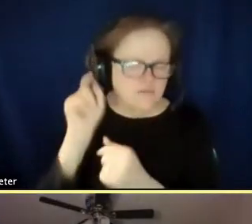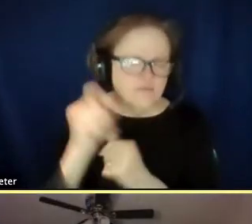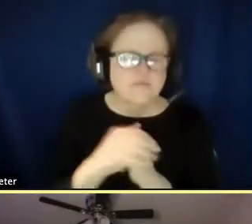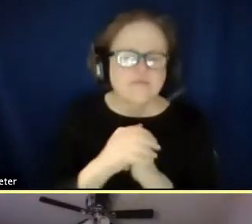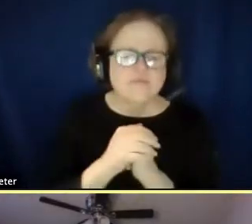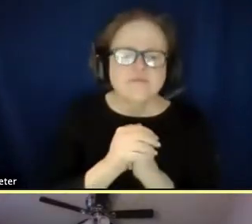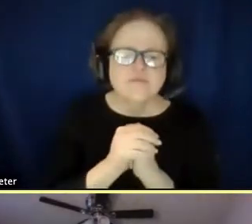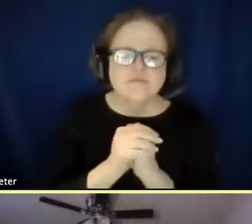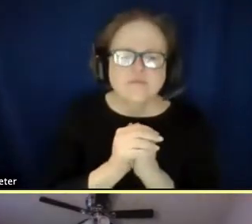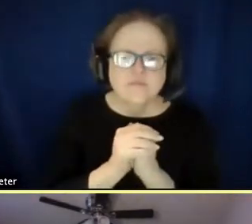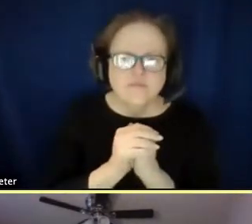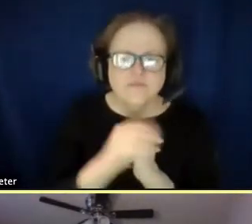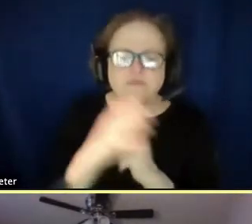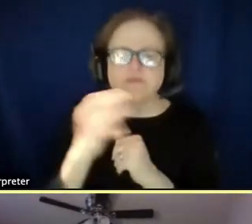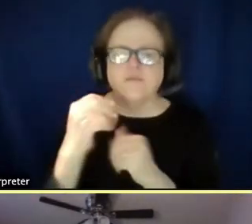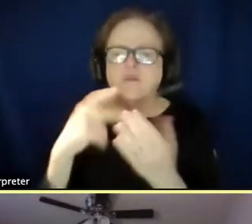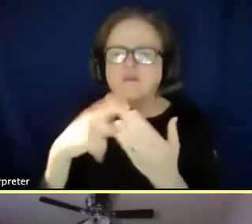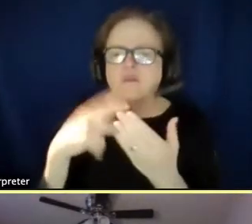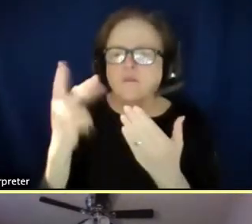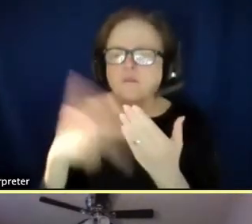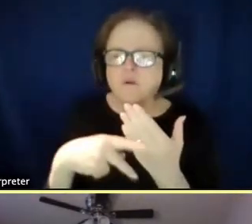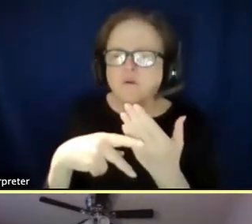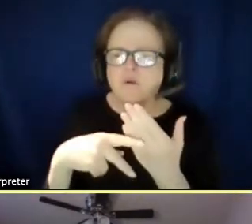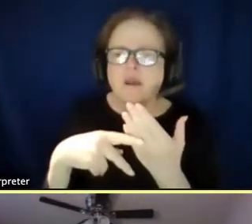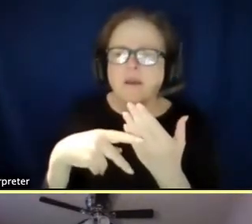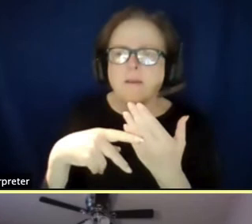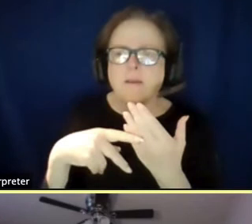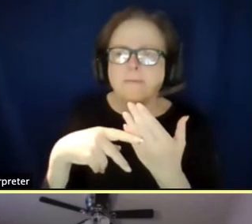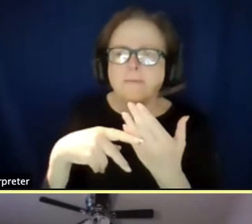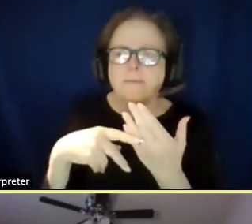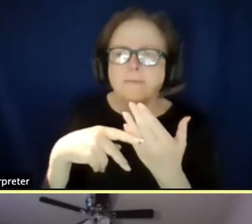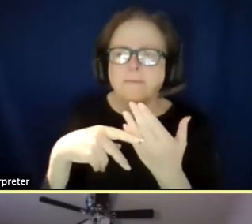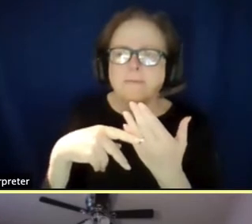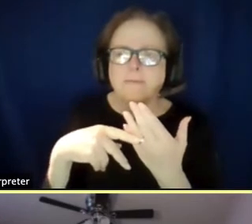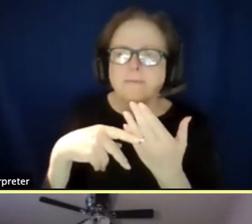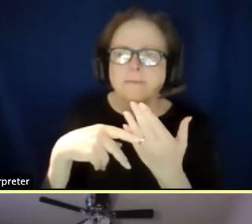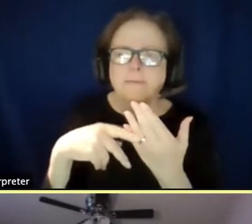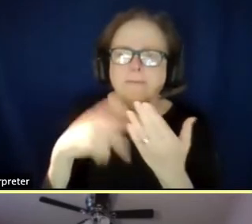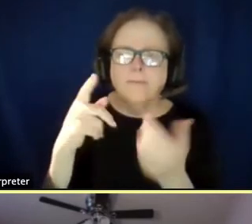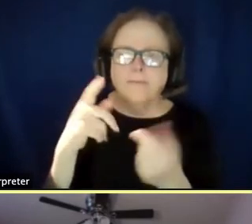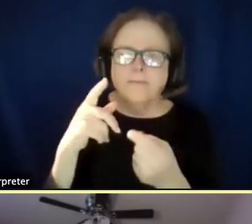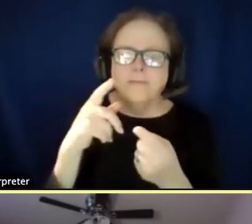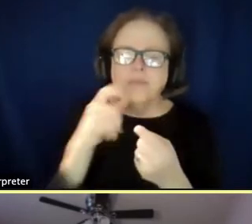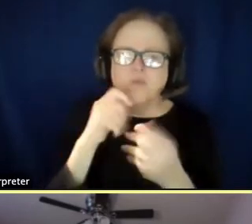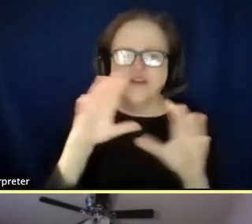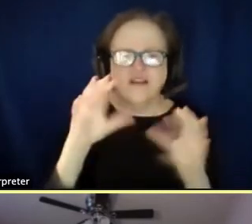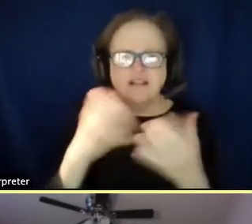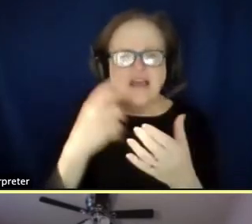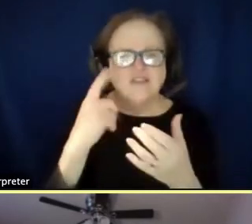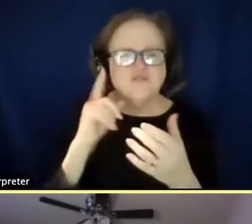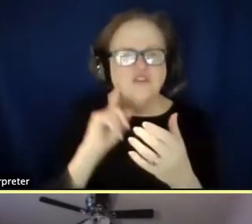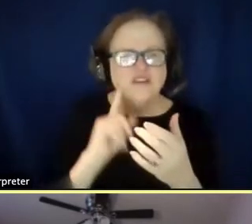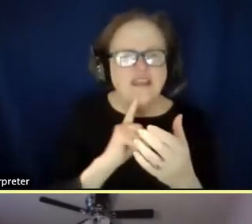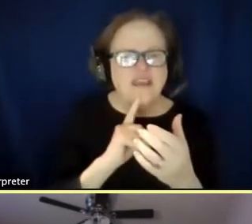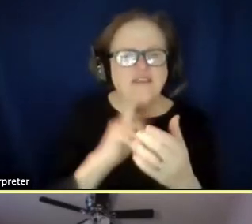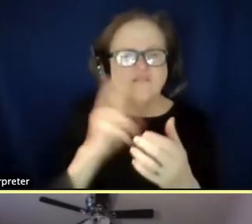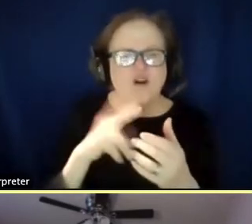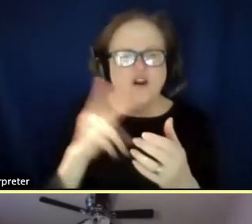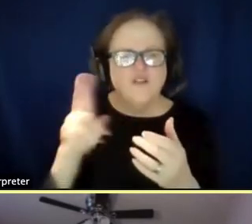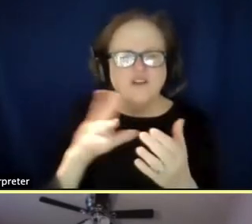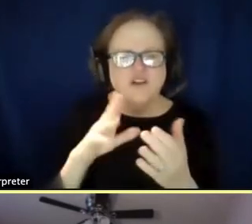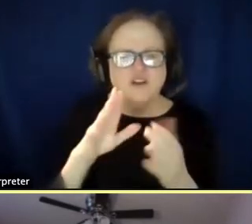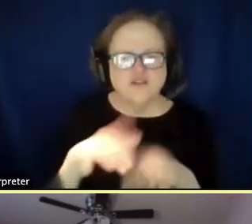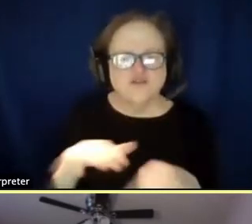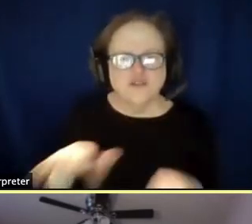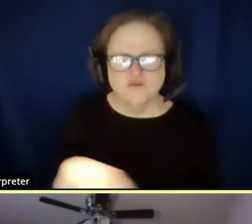they had a program there where it was a class for deaf and hard of hearing children. And